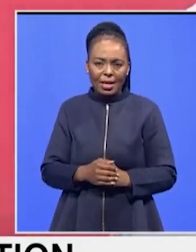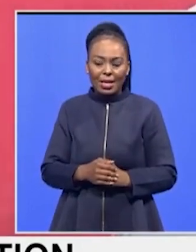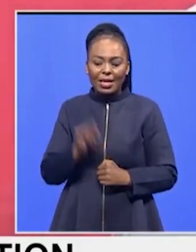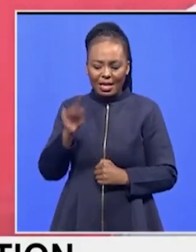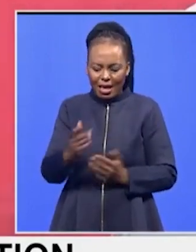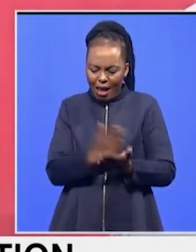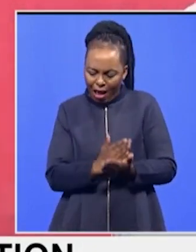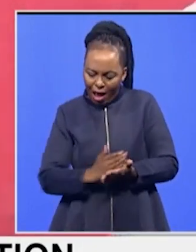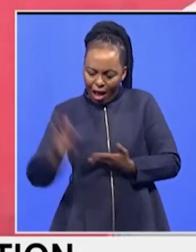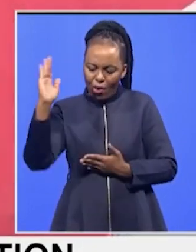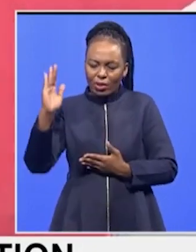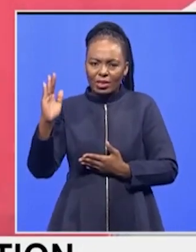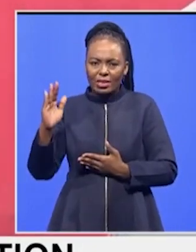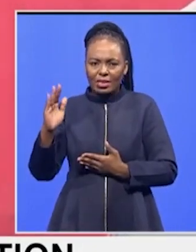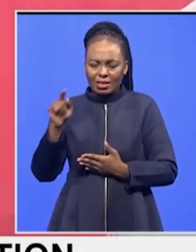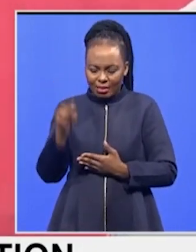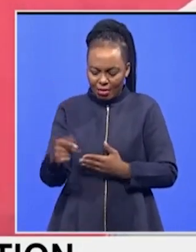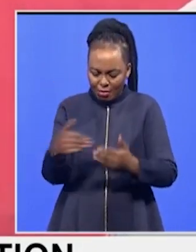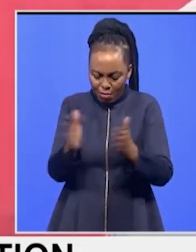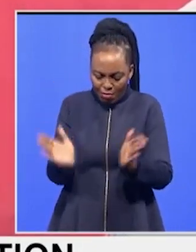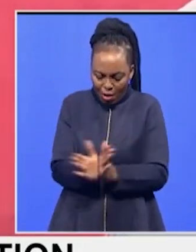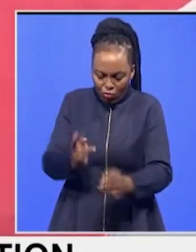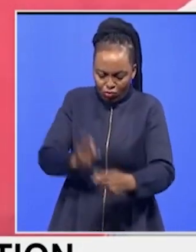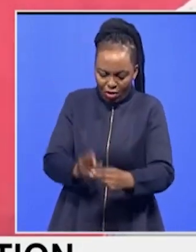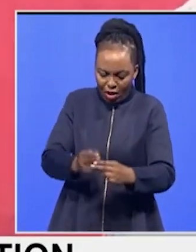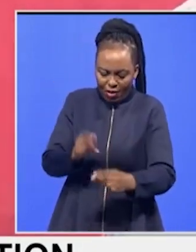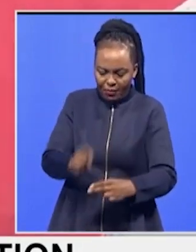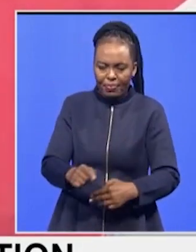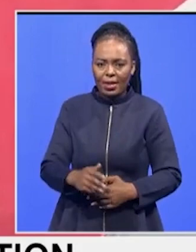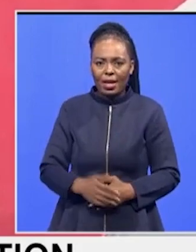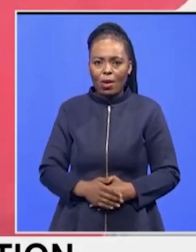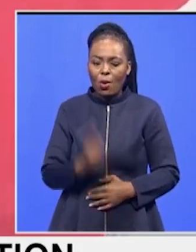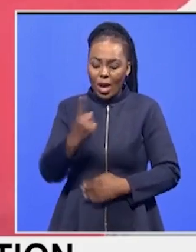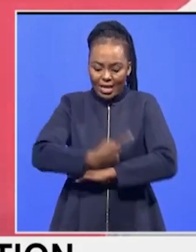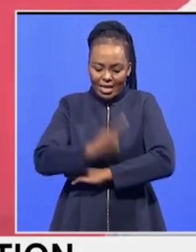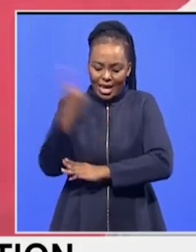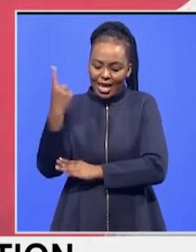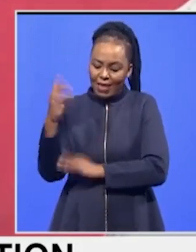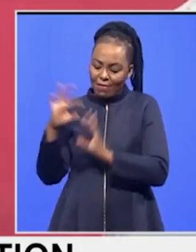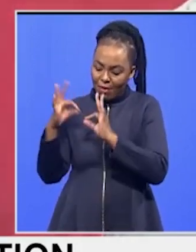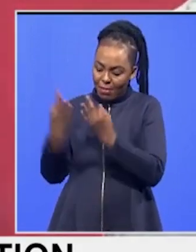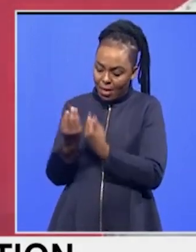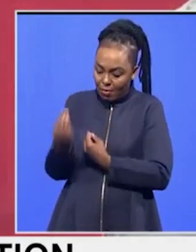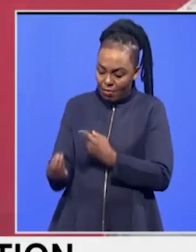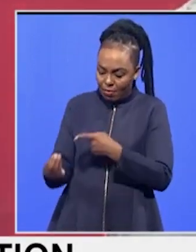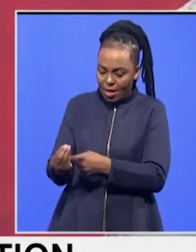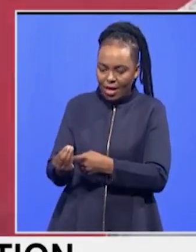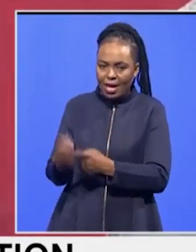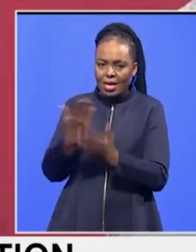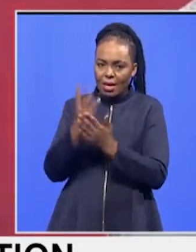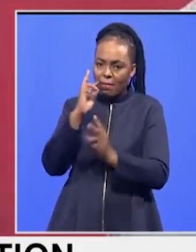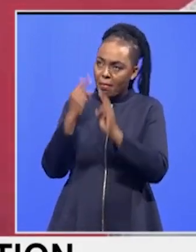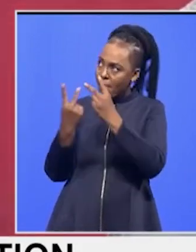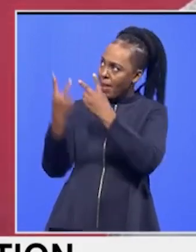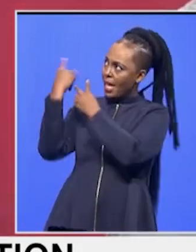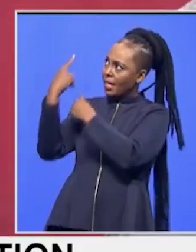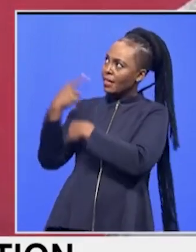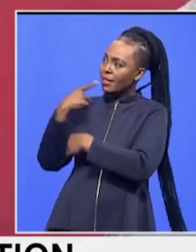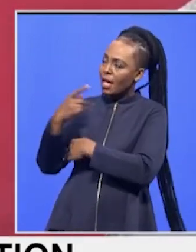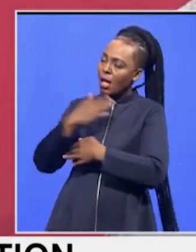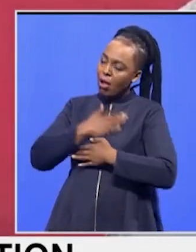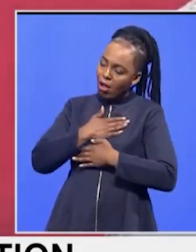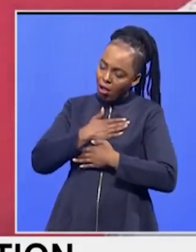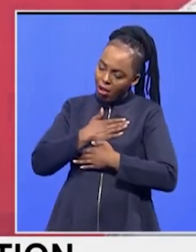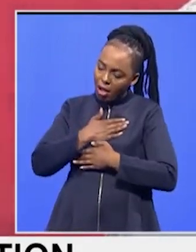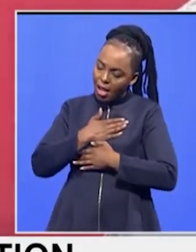all. Then one day the family, the Viki family, can look back and they can say, my daughter's death